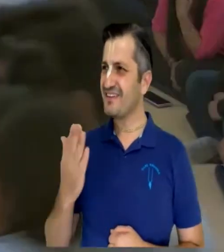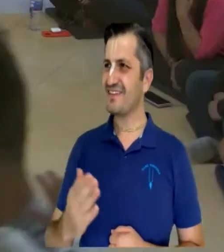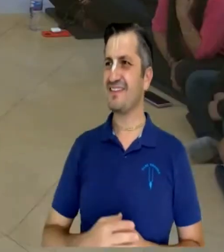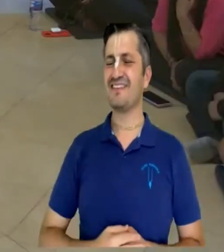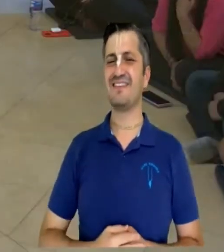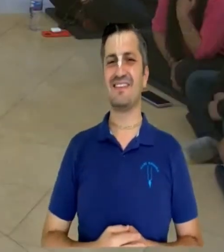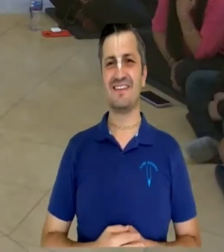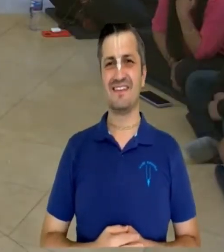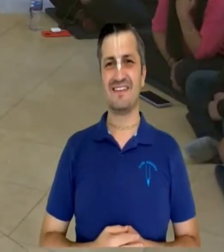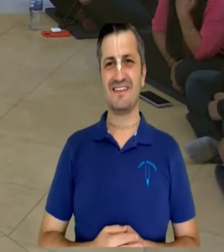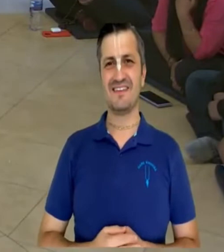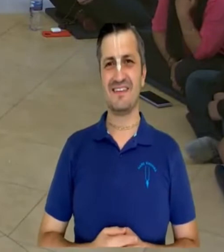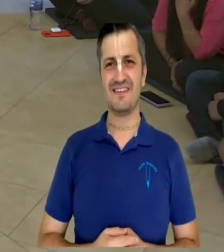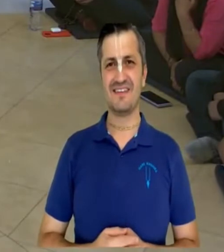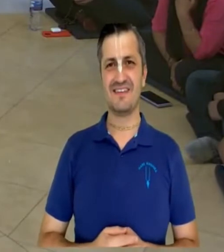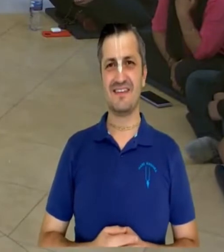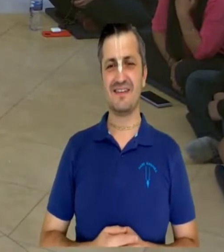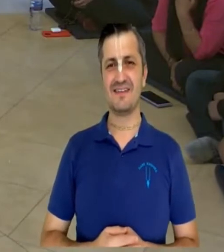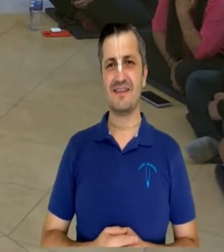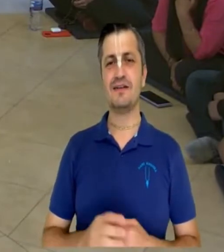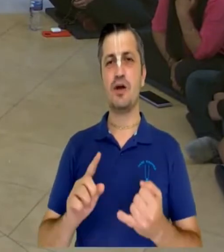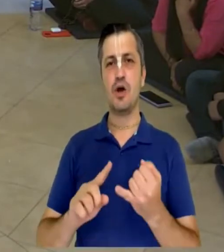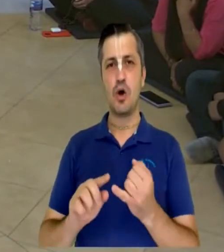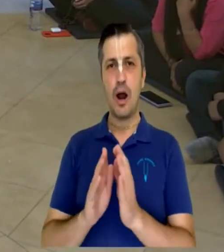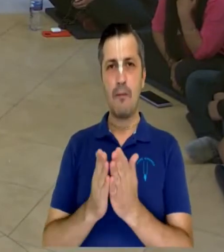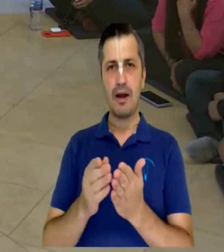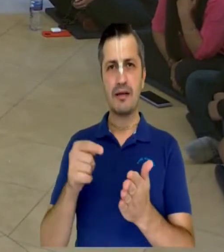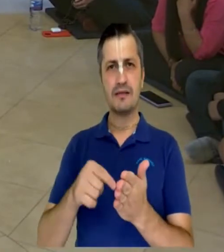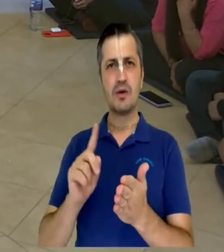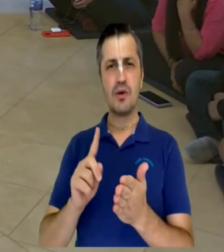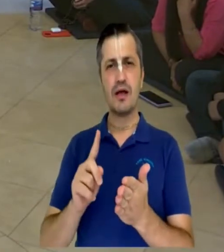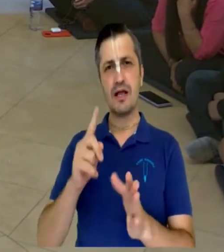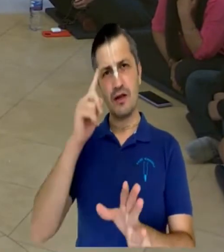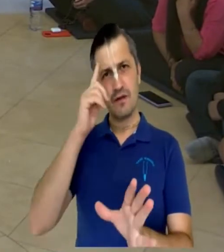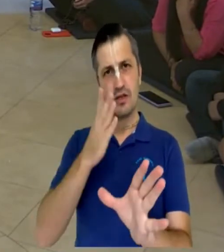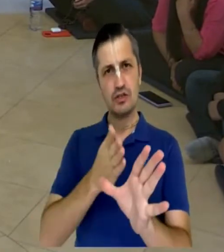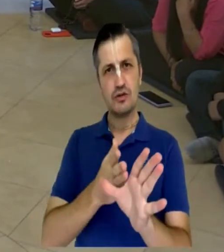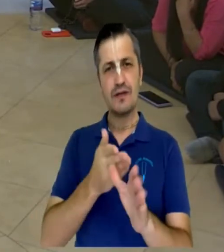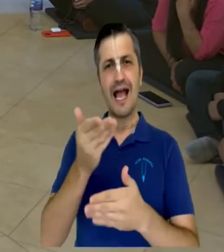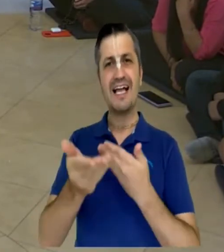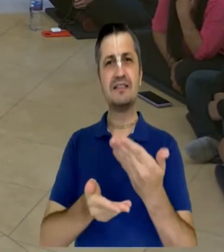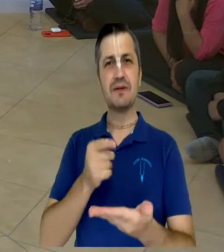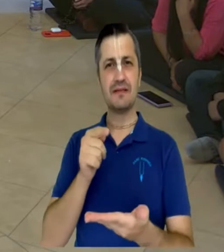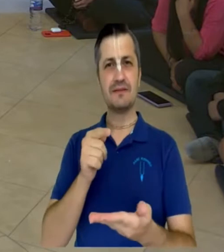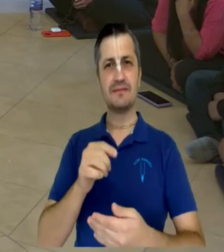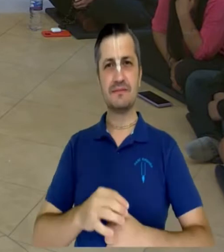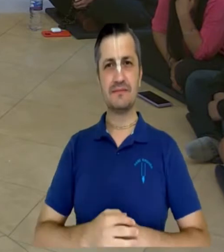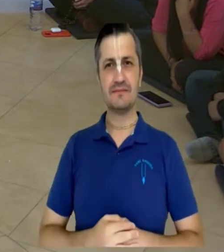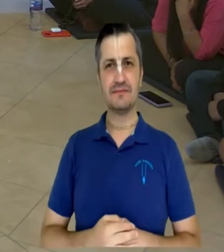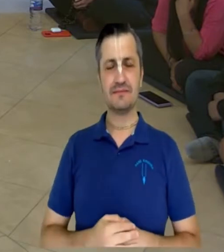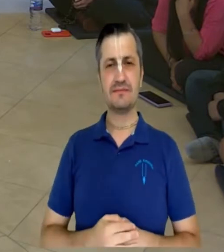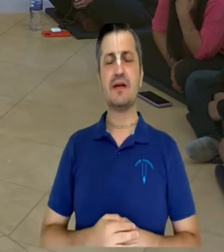Which are the Upanishads that describe philosophical part, or the part of the Veda